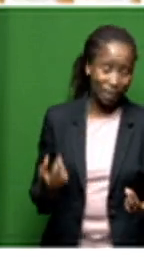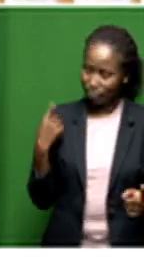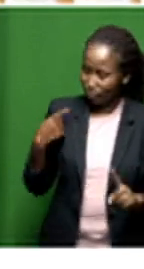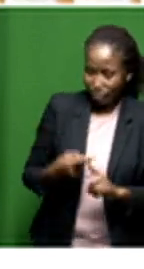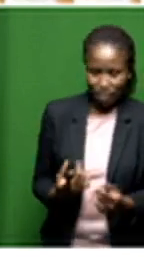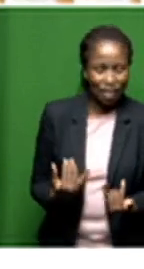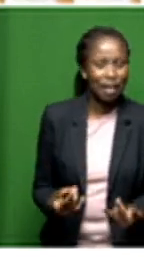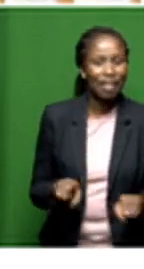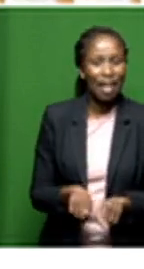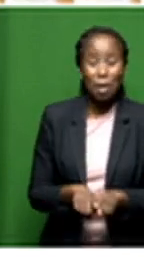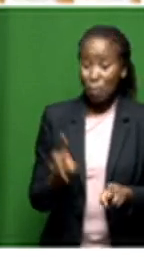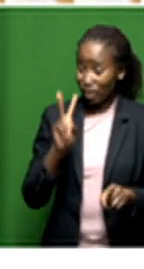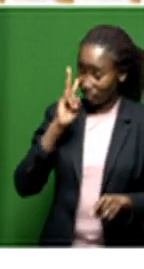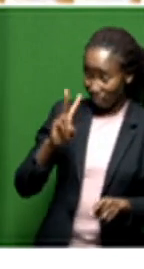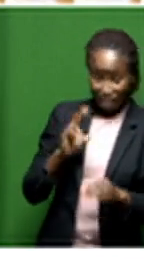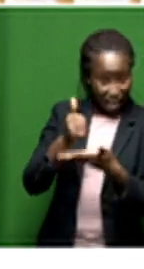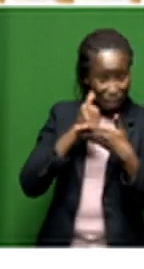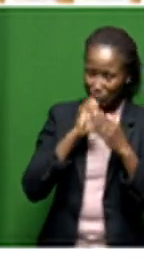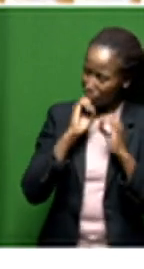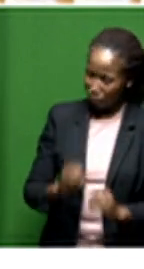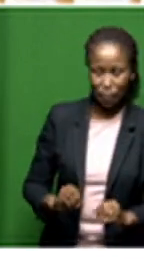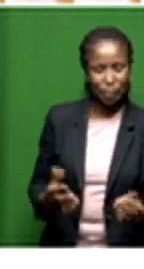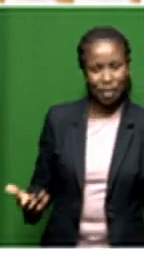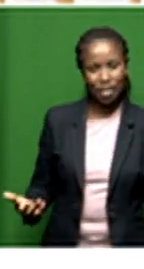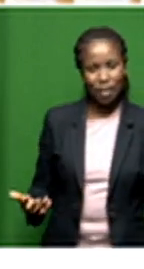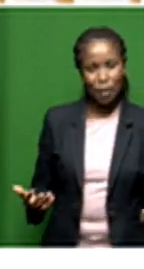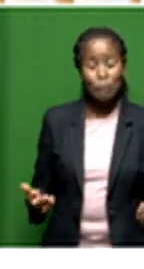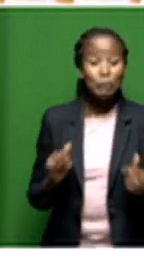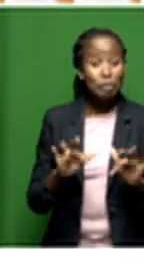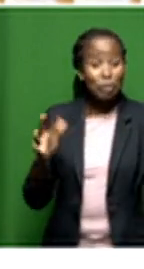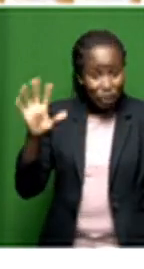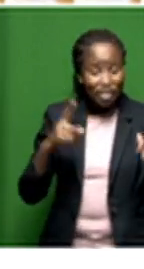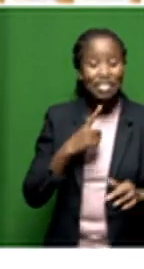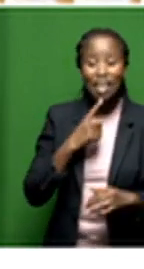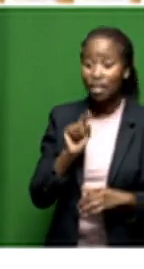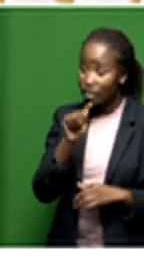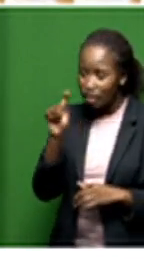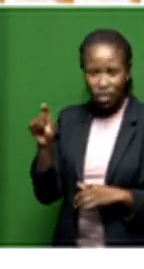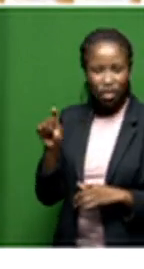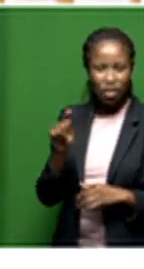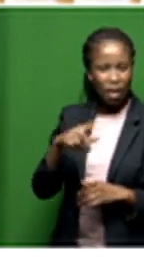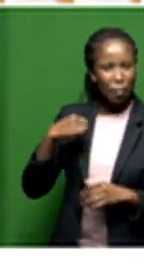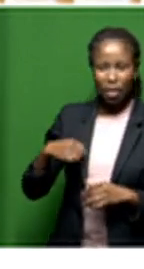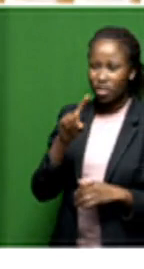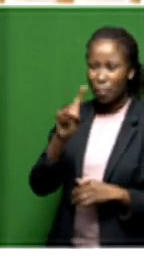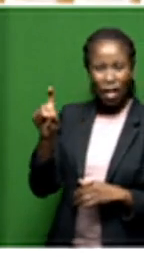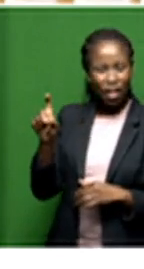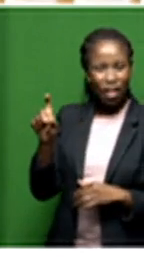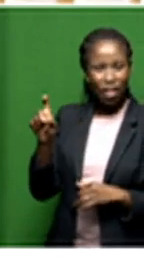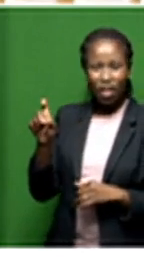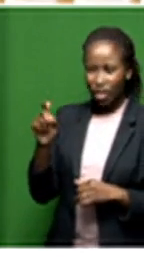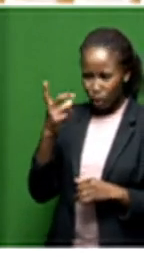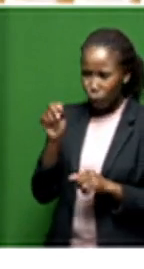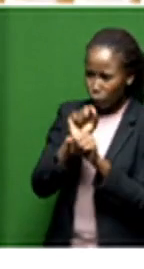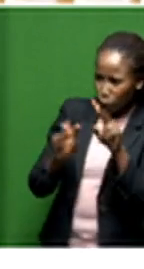now, and nothing seems to be done about it. So people are saying, how is this municipality being placed under